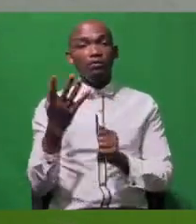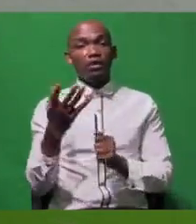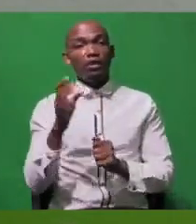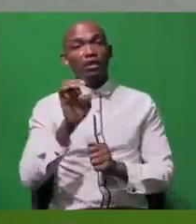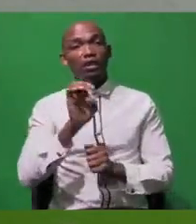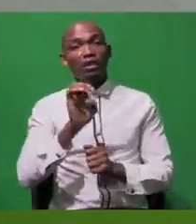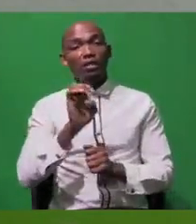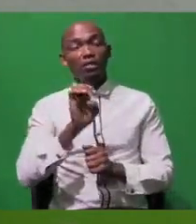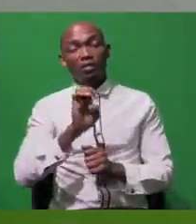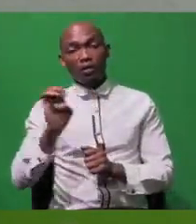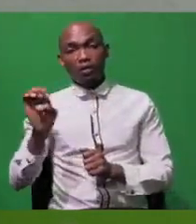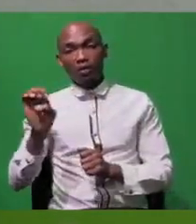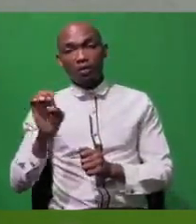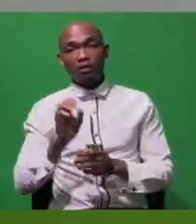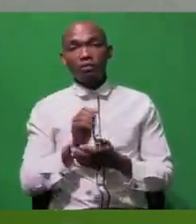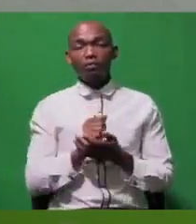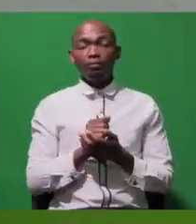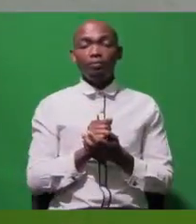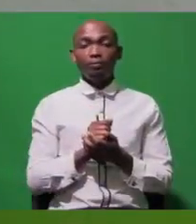15,000.